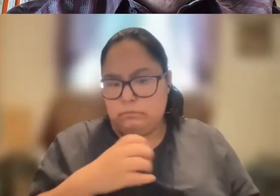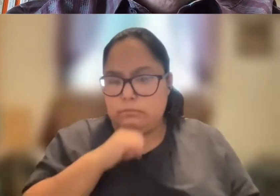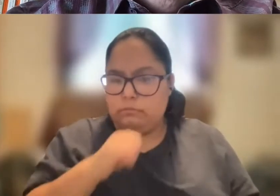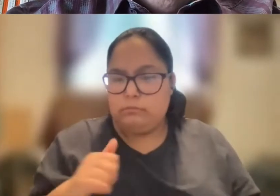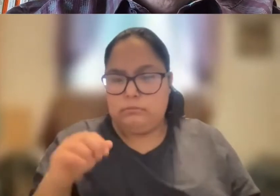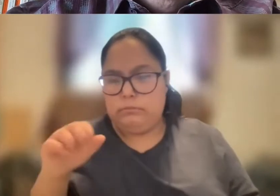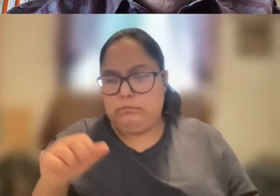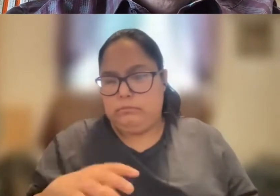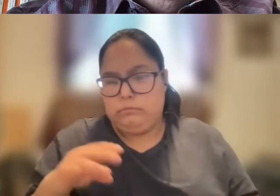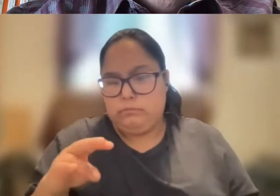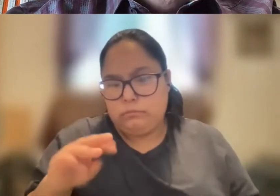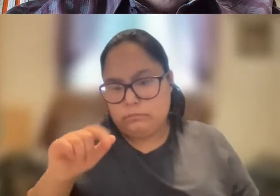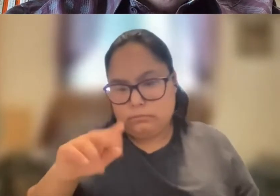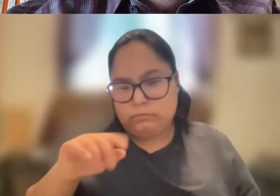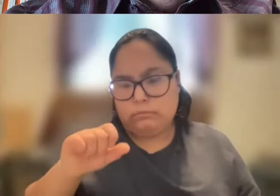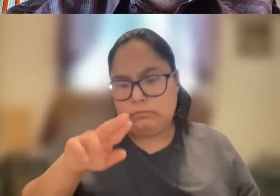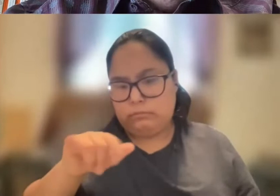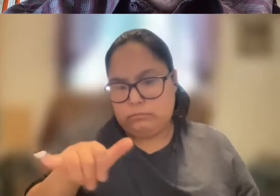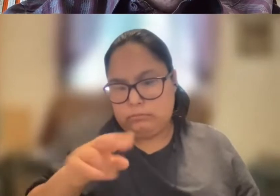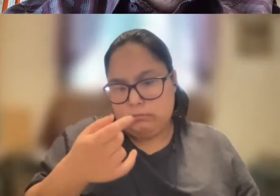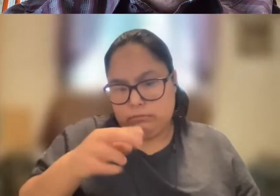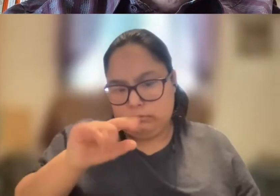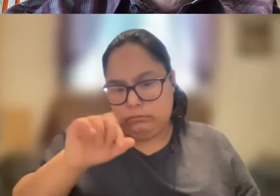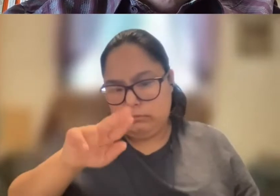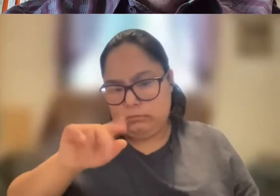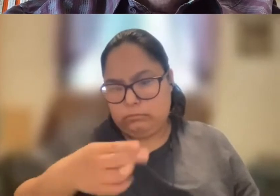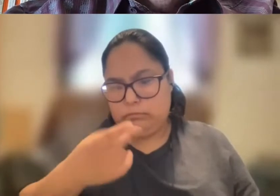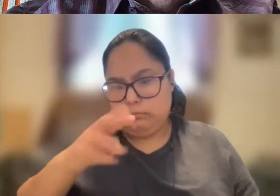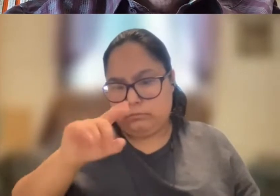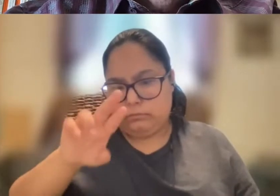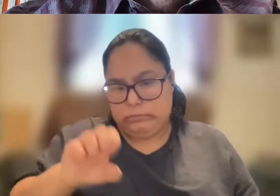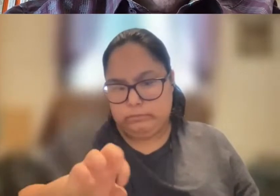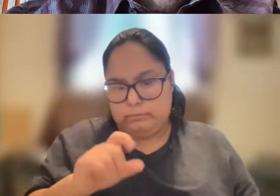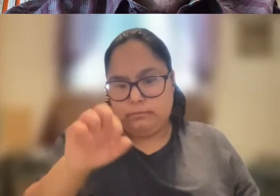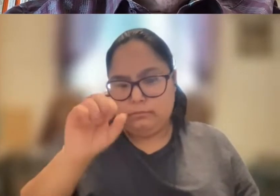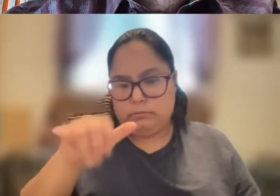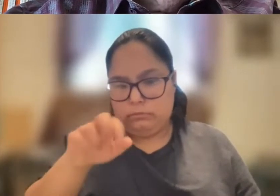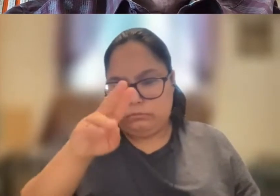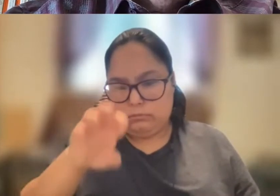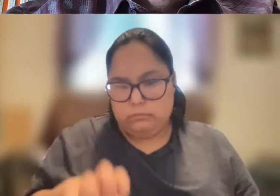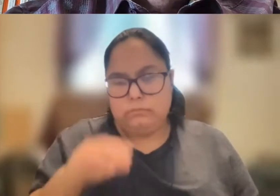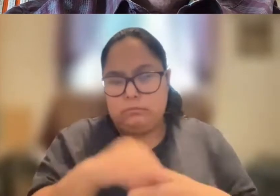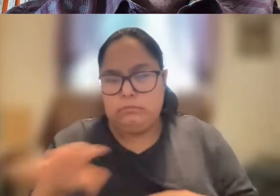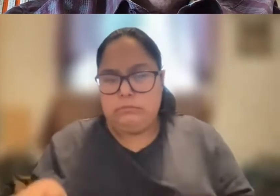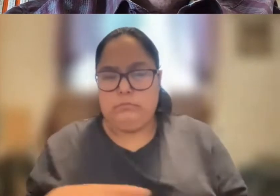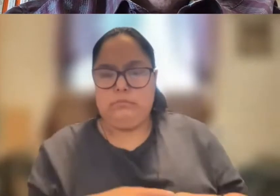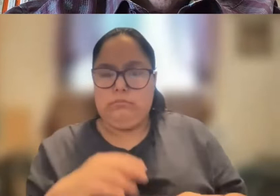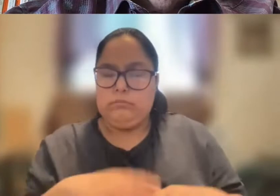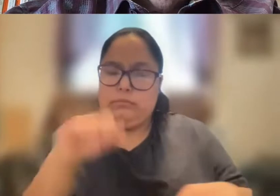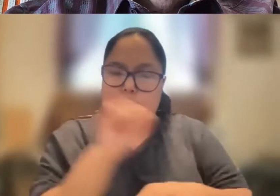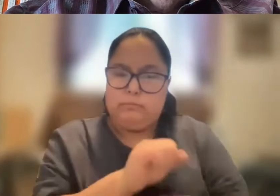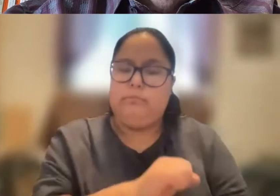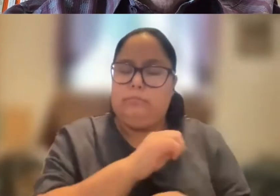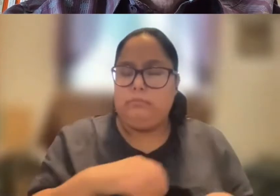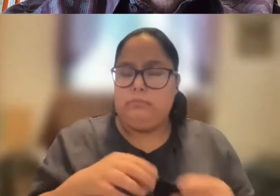mental health system. And that has been, again, an absolute godsend, working through that.